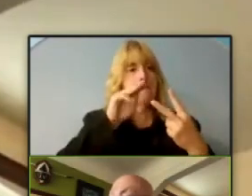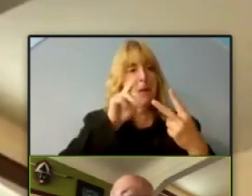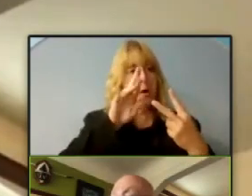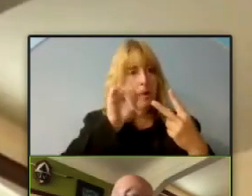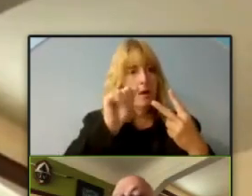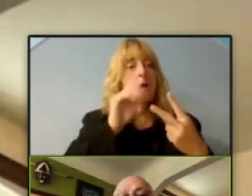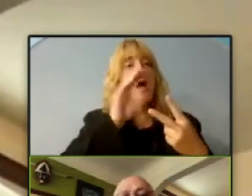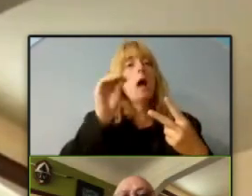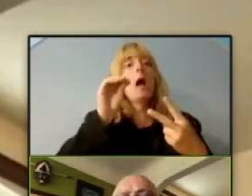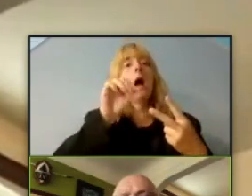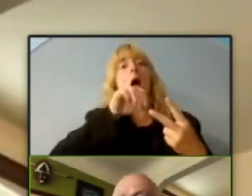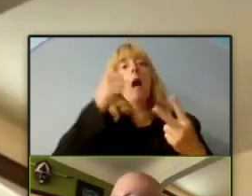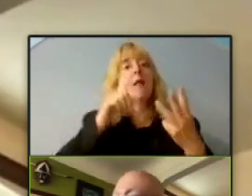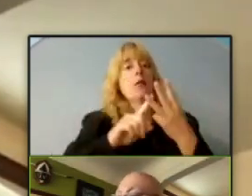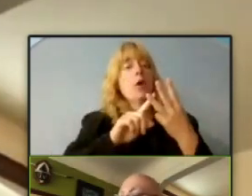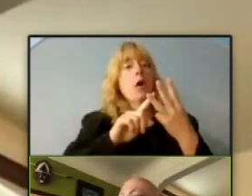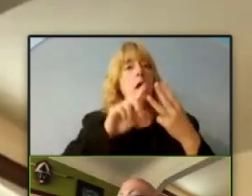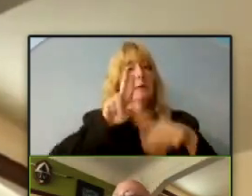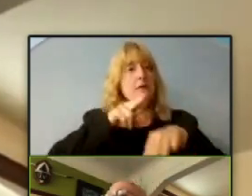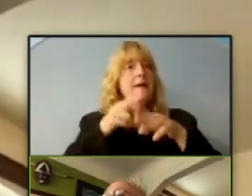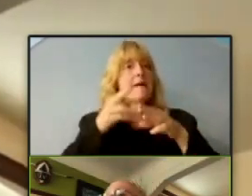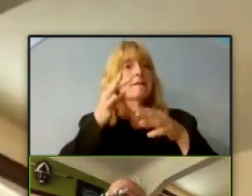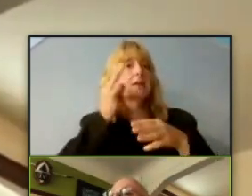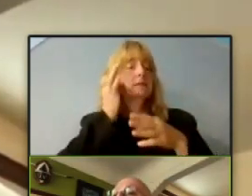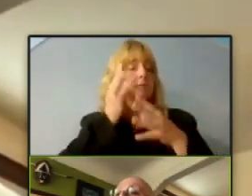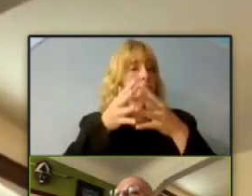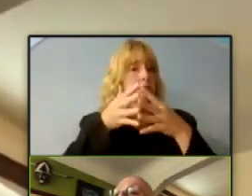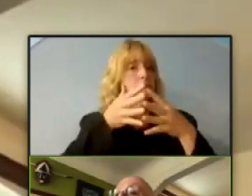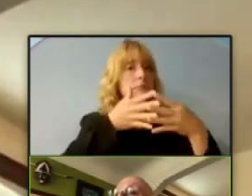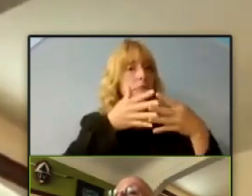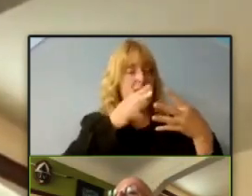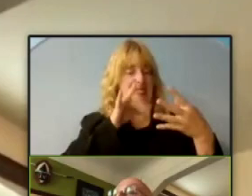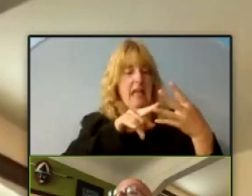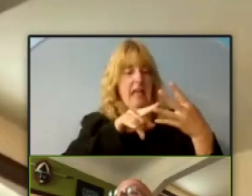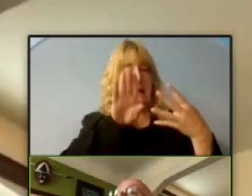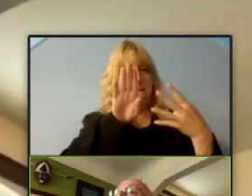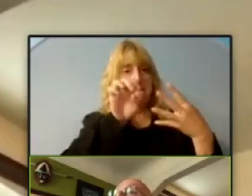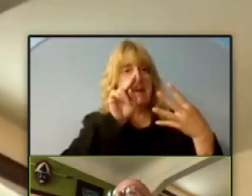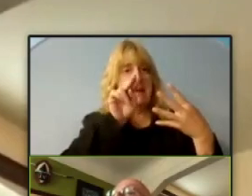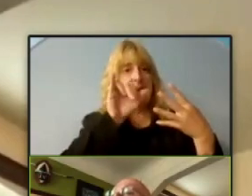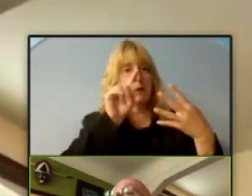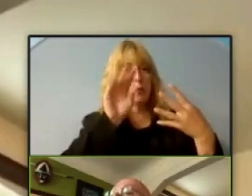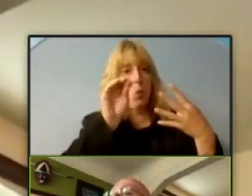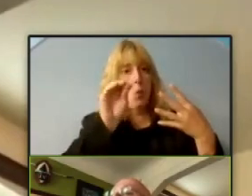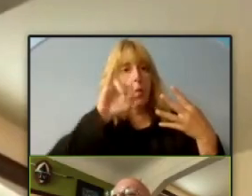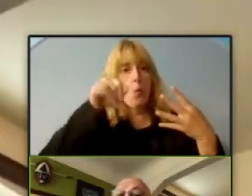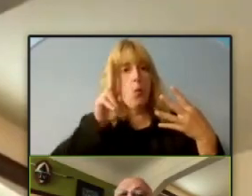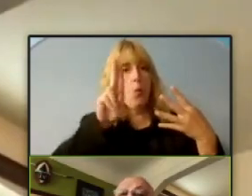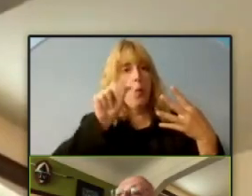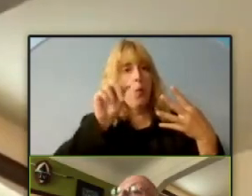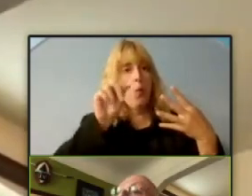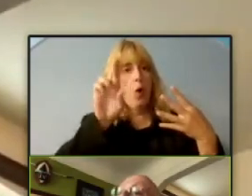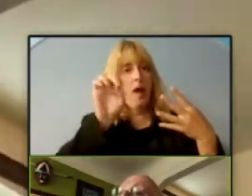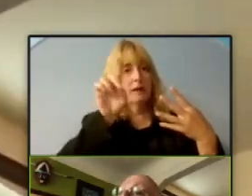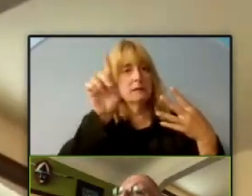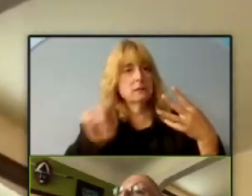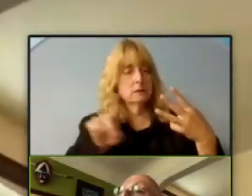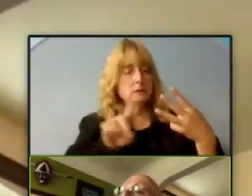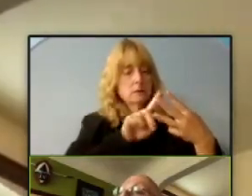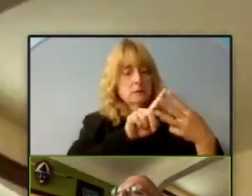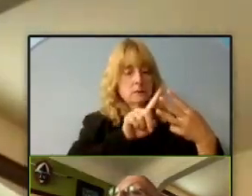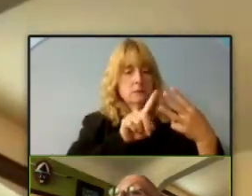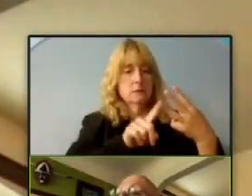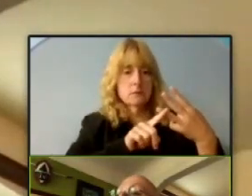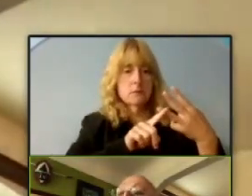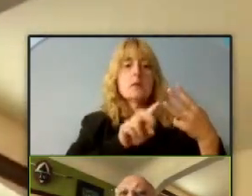Benito Juarez. That definitely scared them. That was a threat to them. That the premier institution for